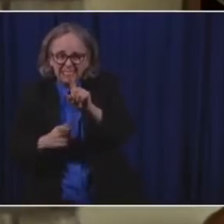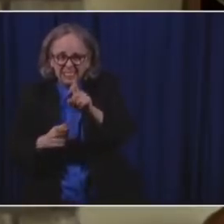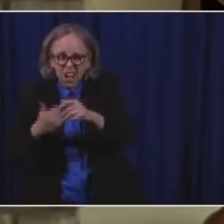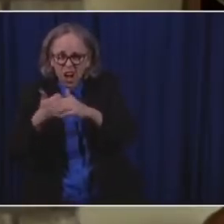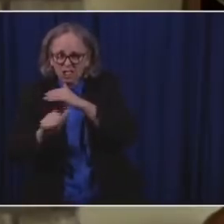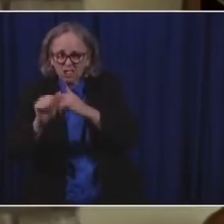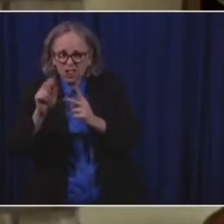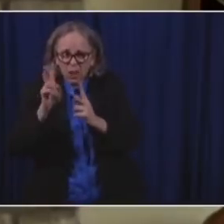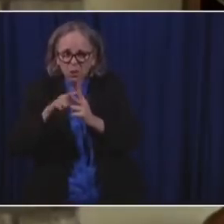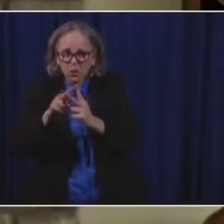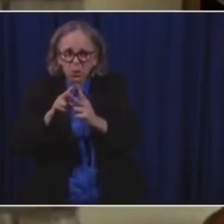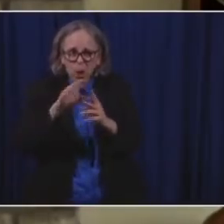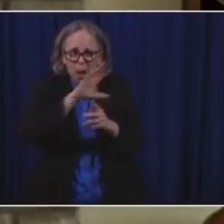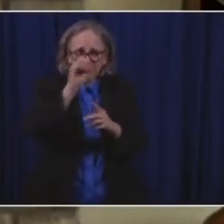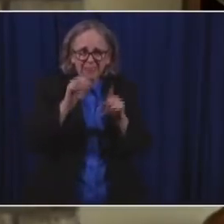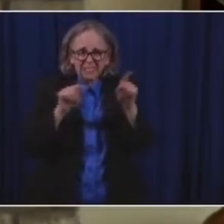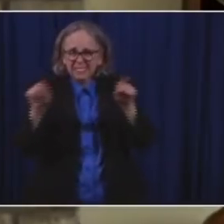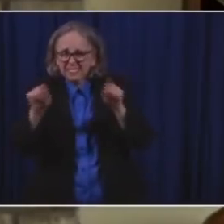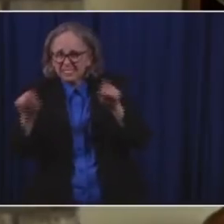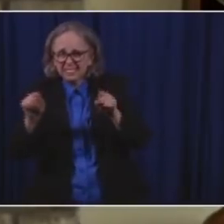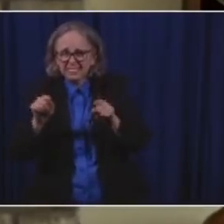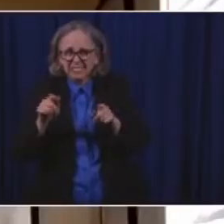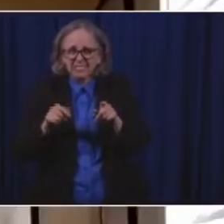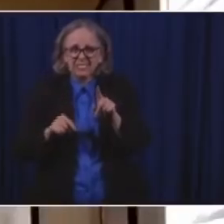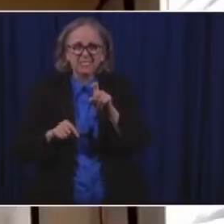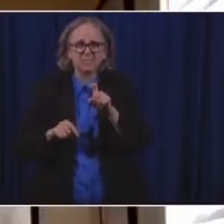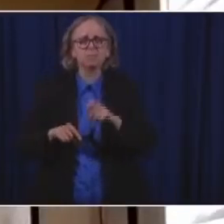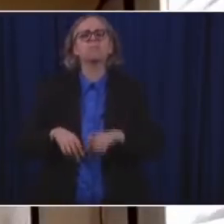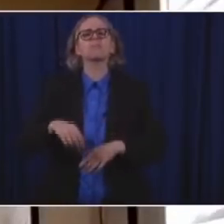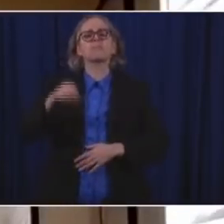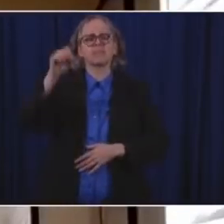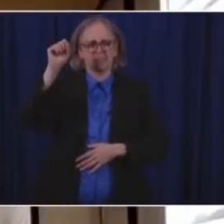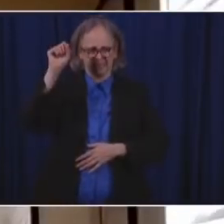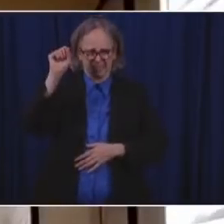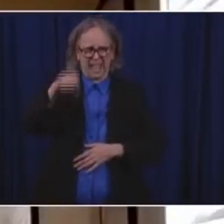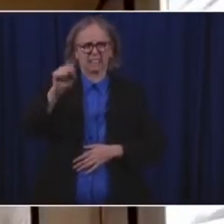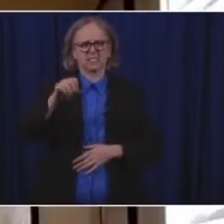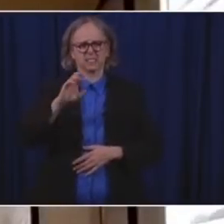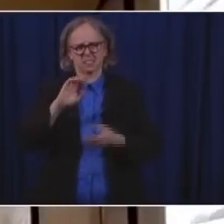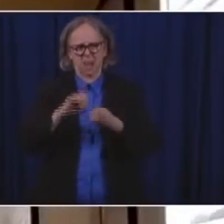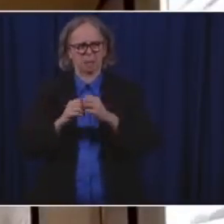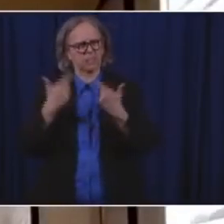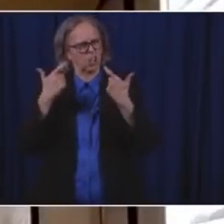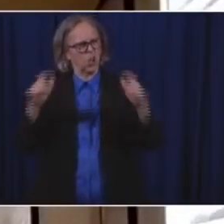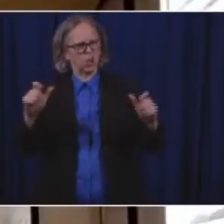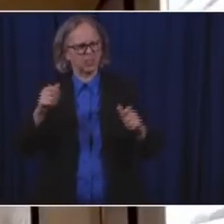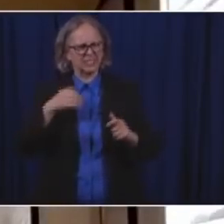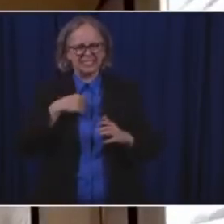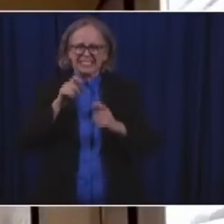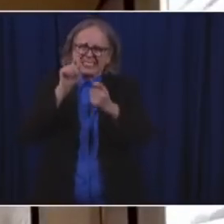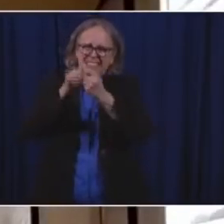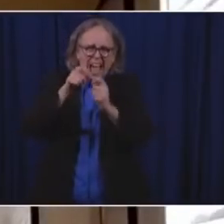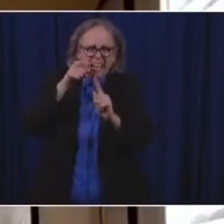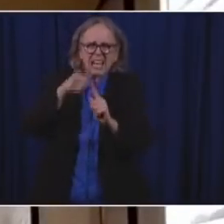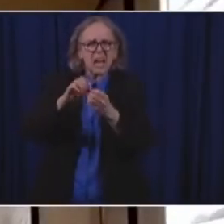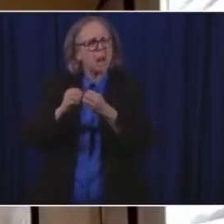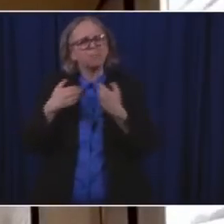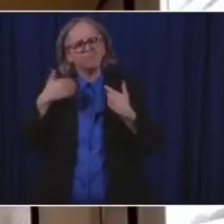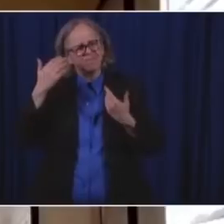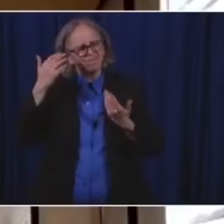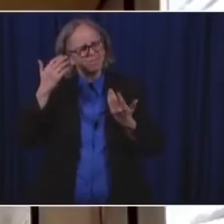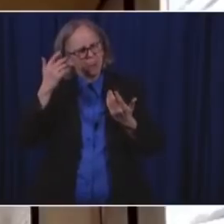these trials? So the numbers are actually pretty substantial. I don't have the exact ones at my fingertips, but I'll tell you